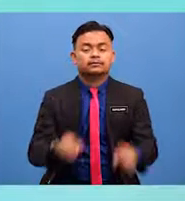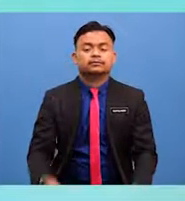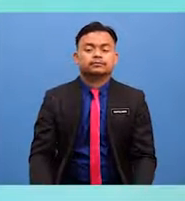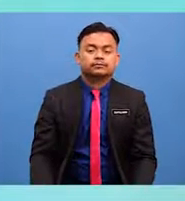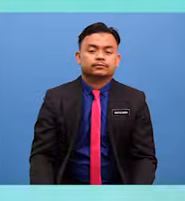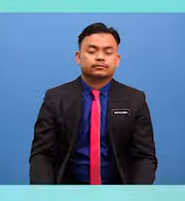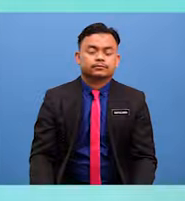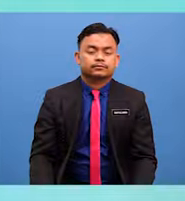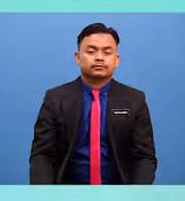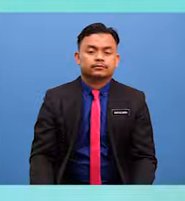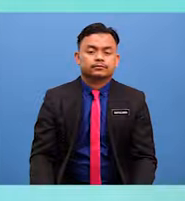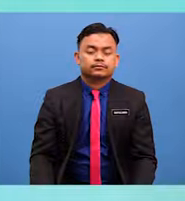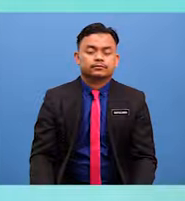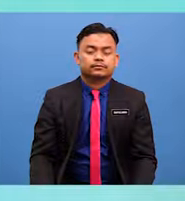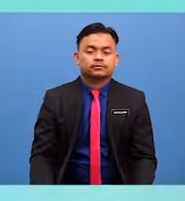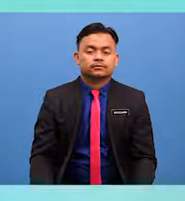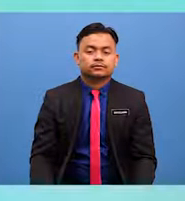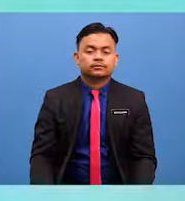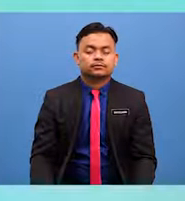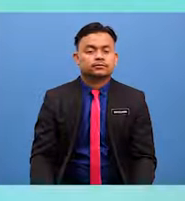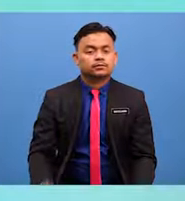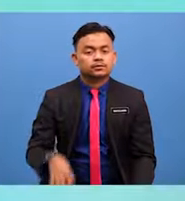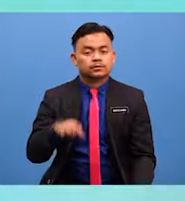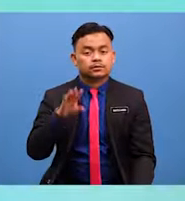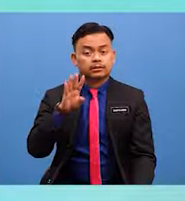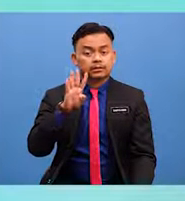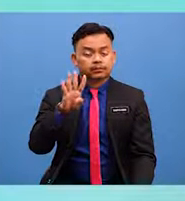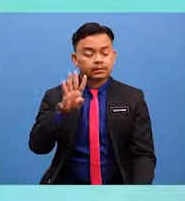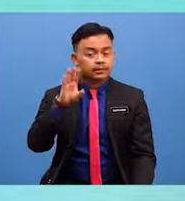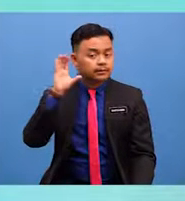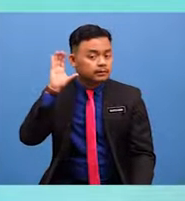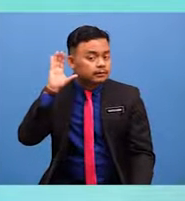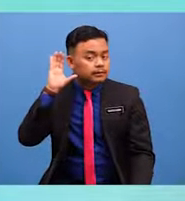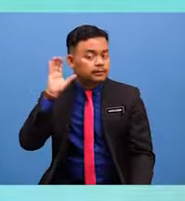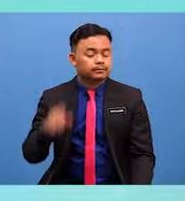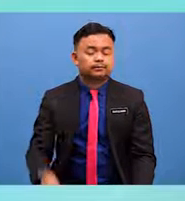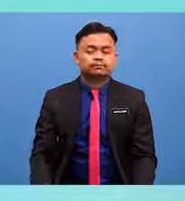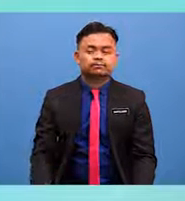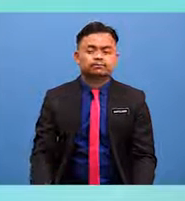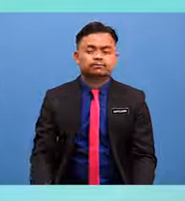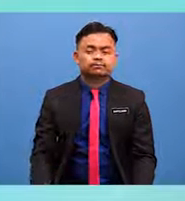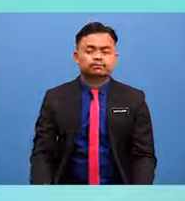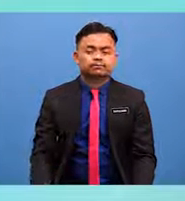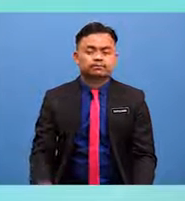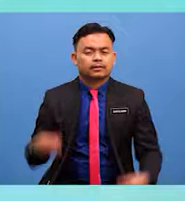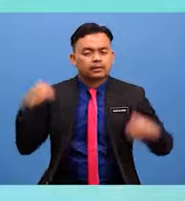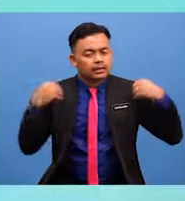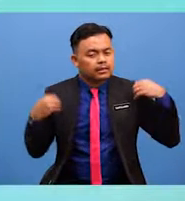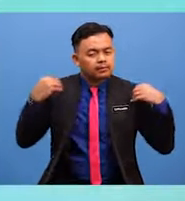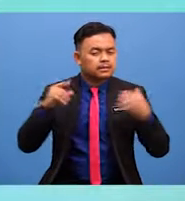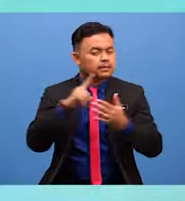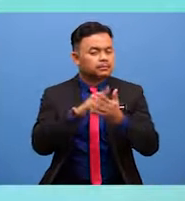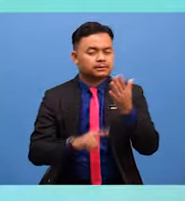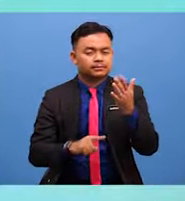Now, listen to the fourth sound. Can you guess which animal makes that sound?